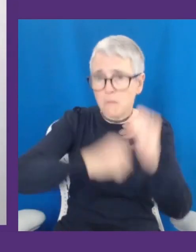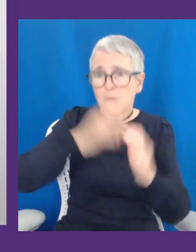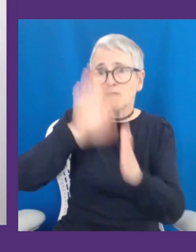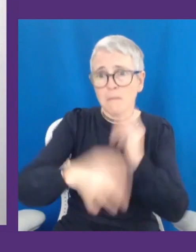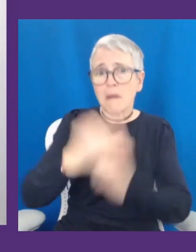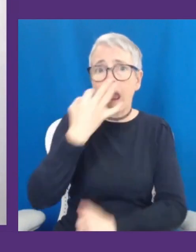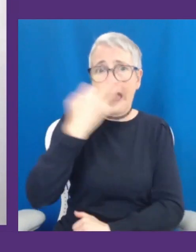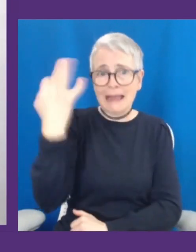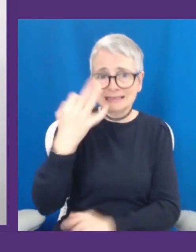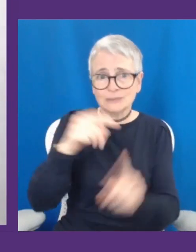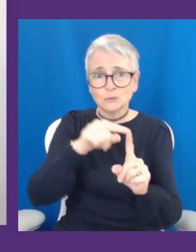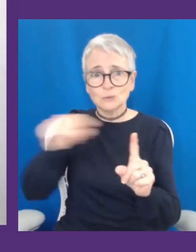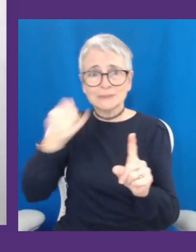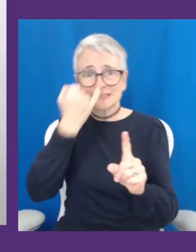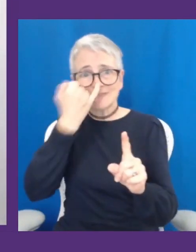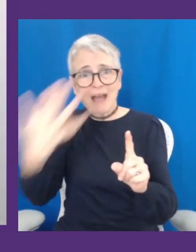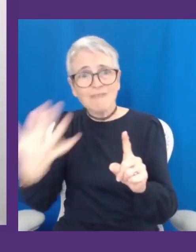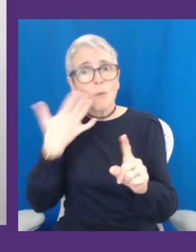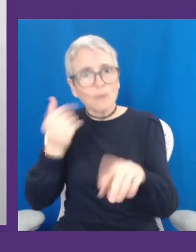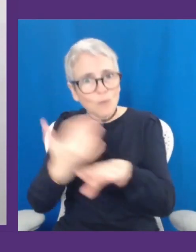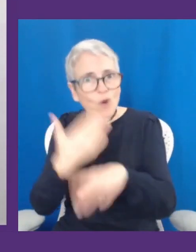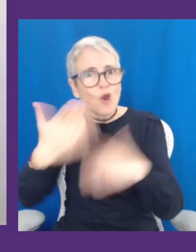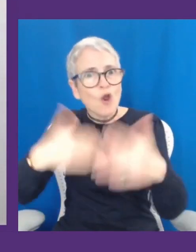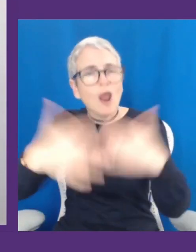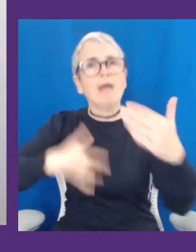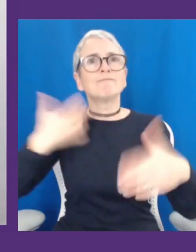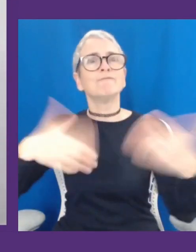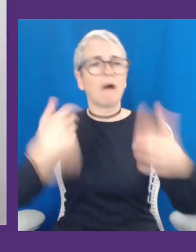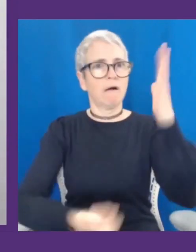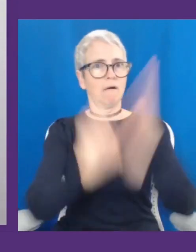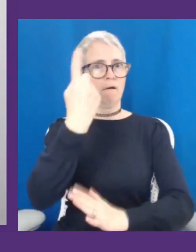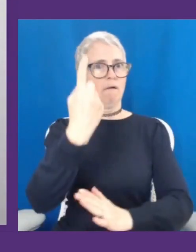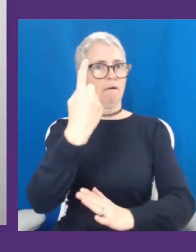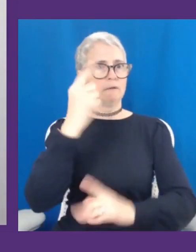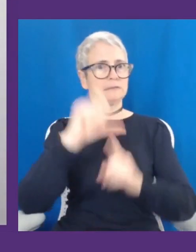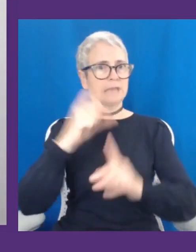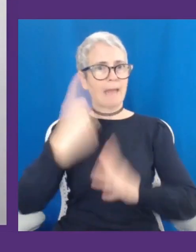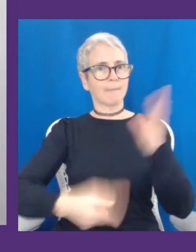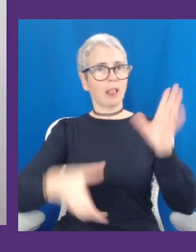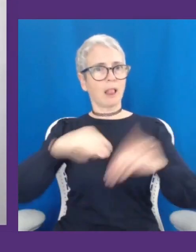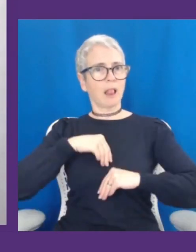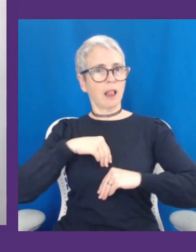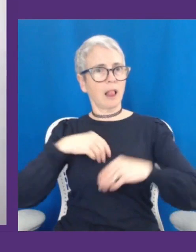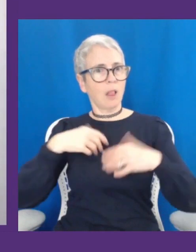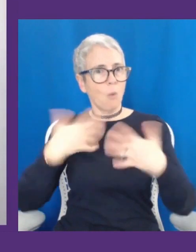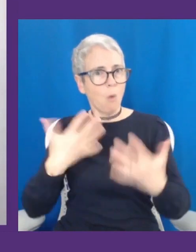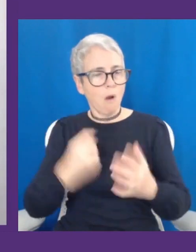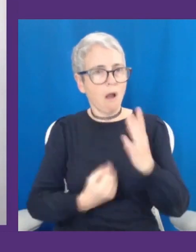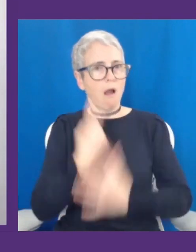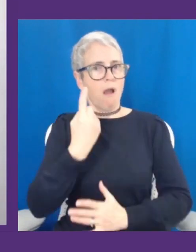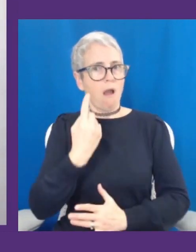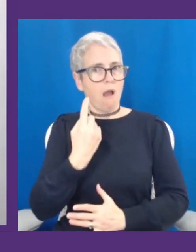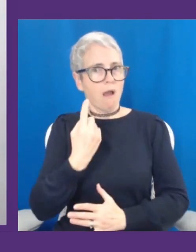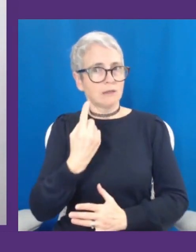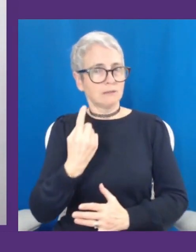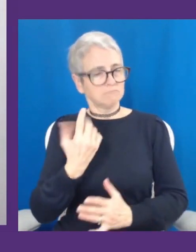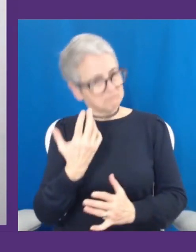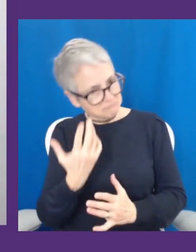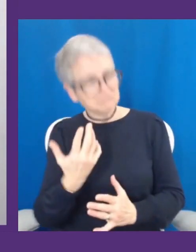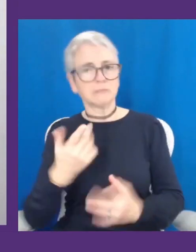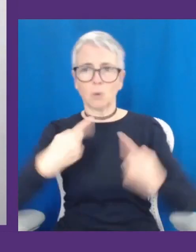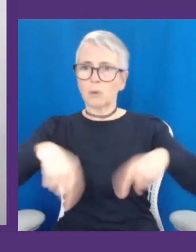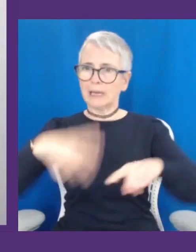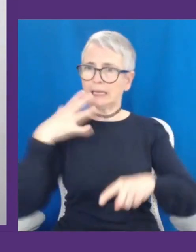make sure that people can, as they pick up disabilities, move to products that suit them. So it's a really interesting